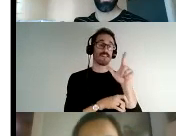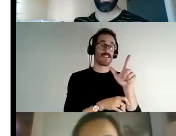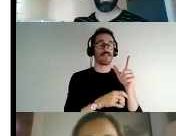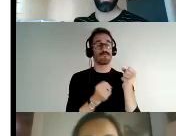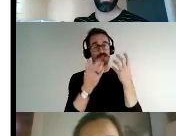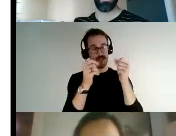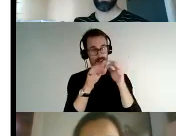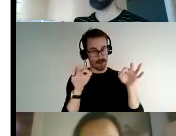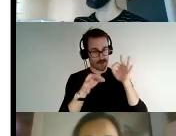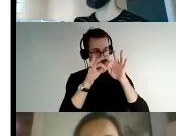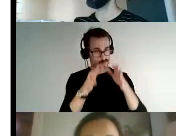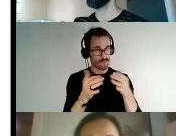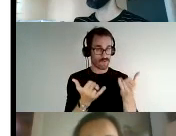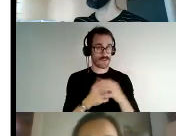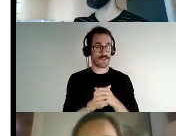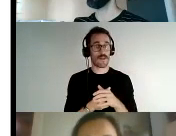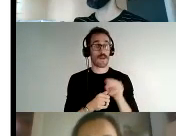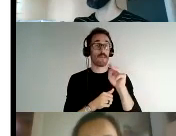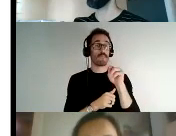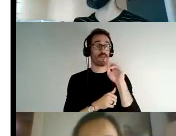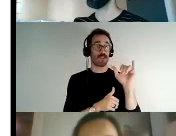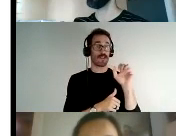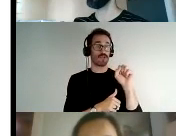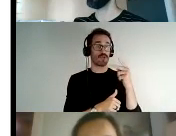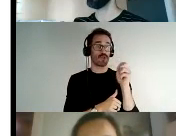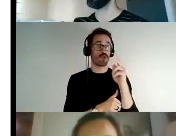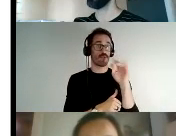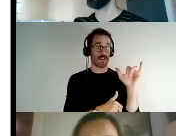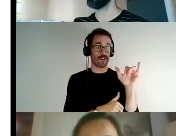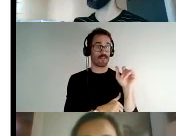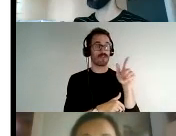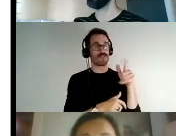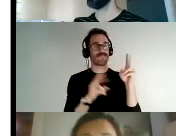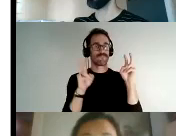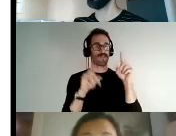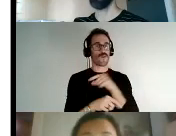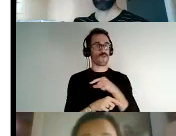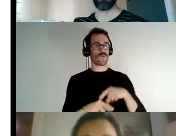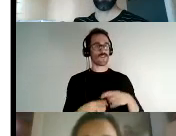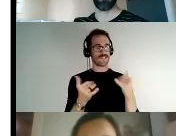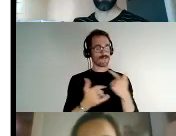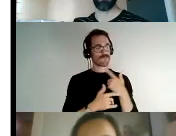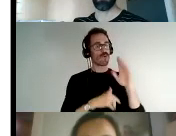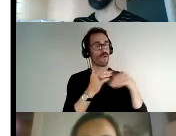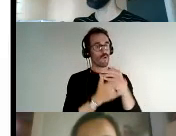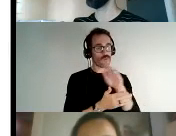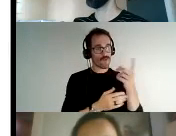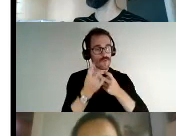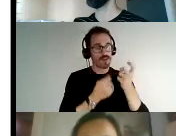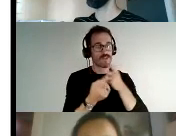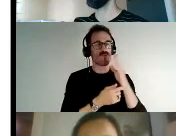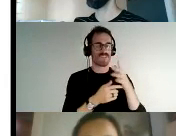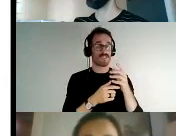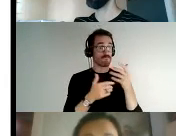Chris. Mary Shakuri, my colleague, she is the Q&A queen for today. She'll be managing your questions. So type